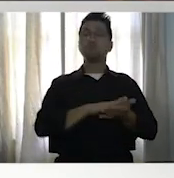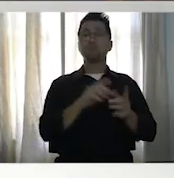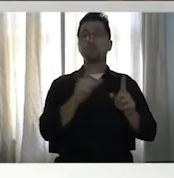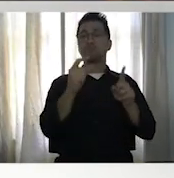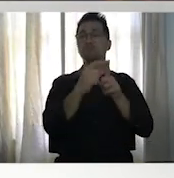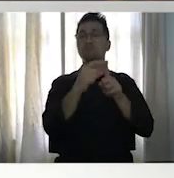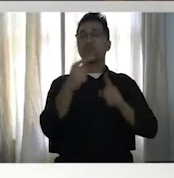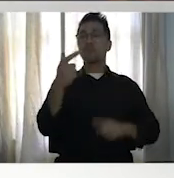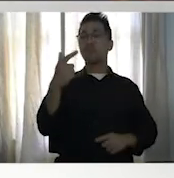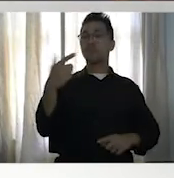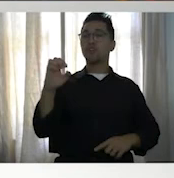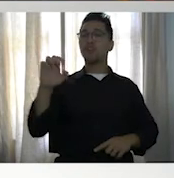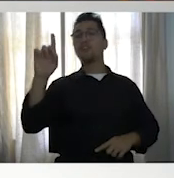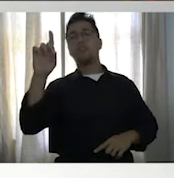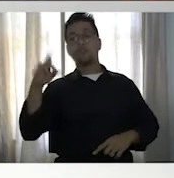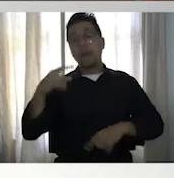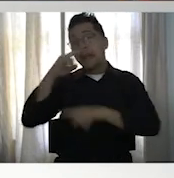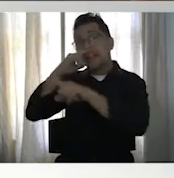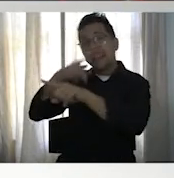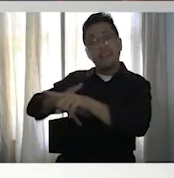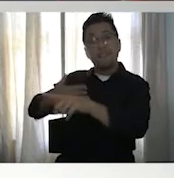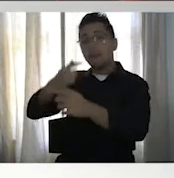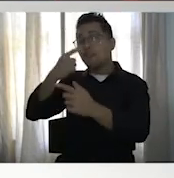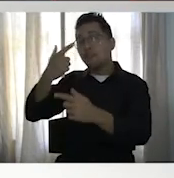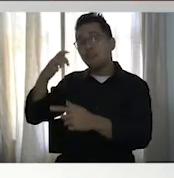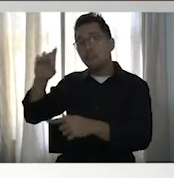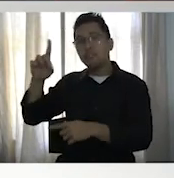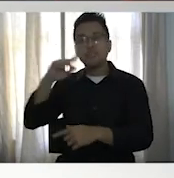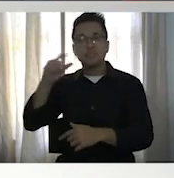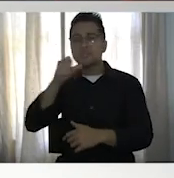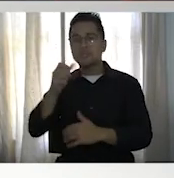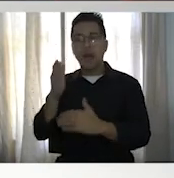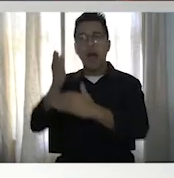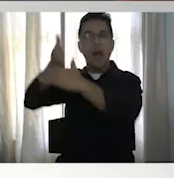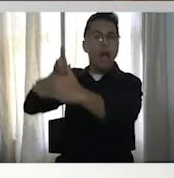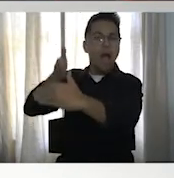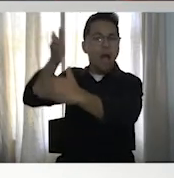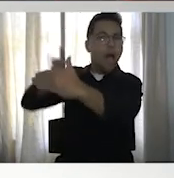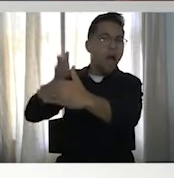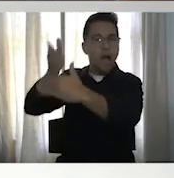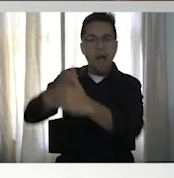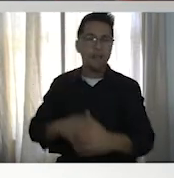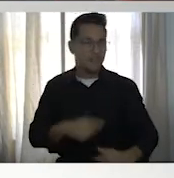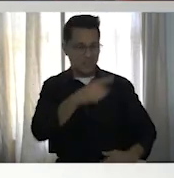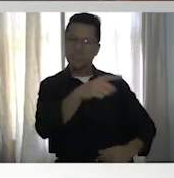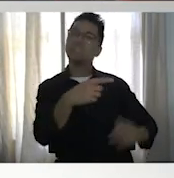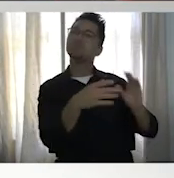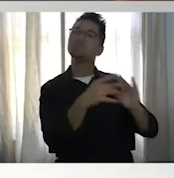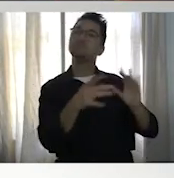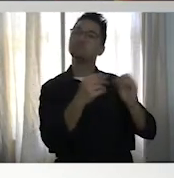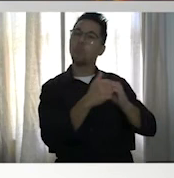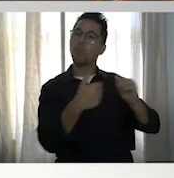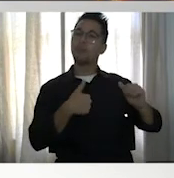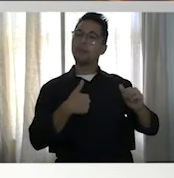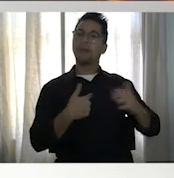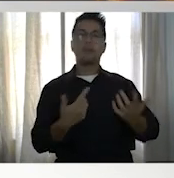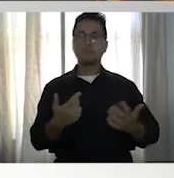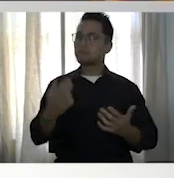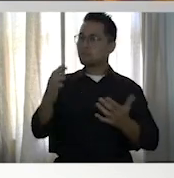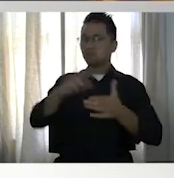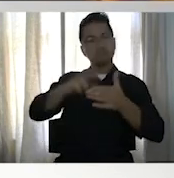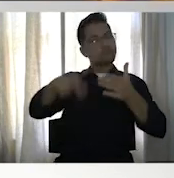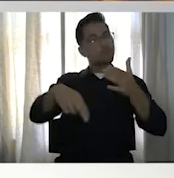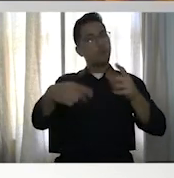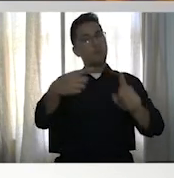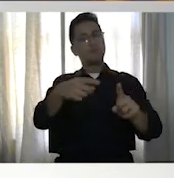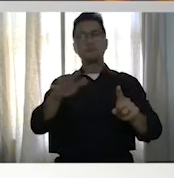And the kids felt good because they weren't constantly interrupted. This was his talking to me about it. What was the result? And this is a